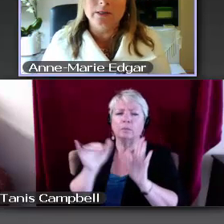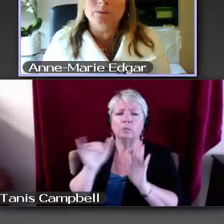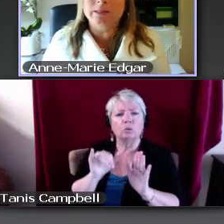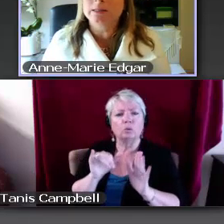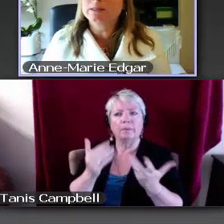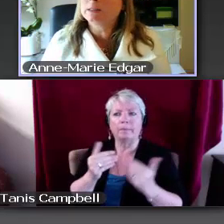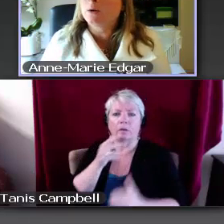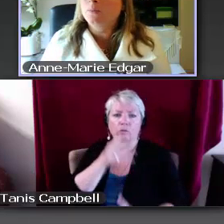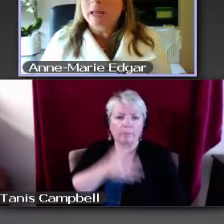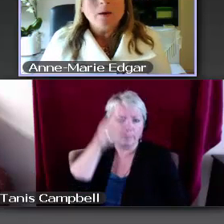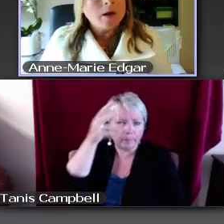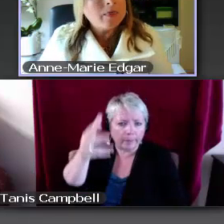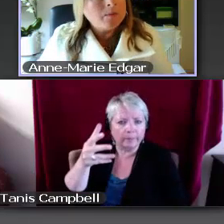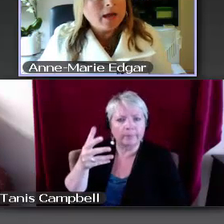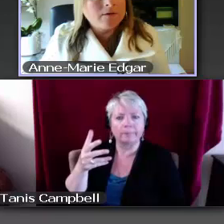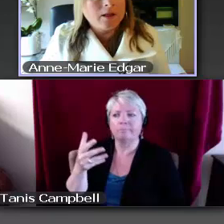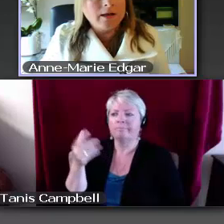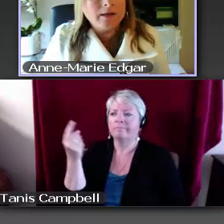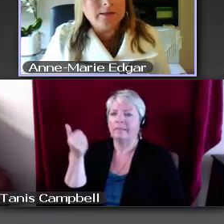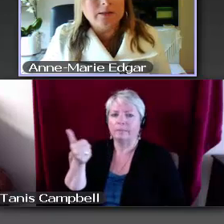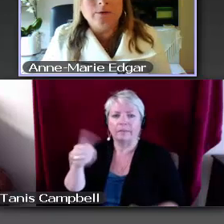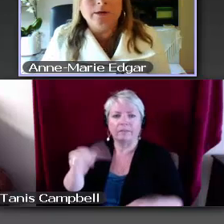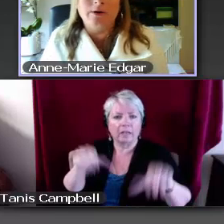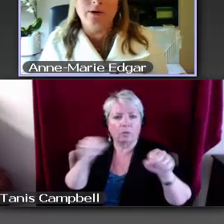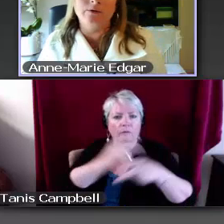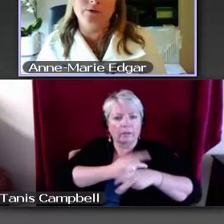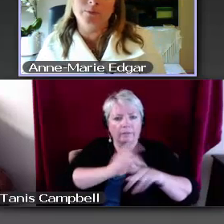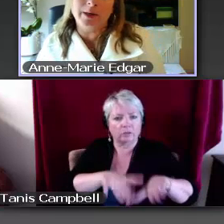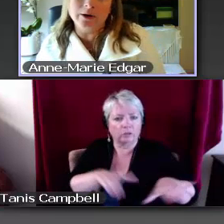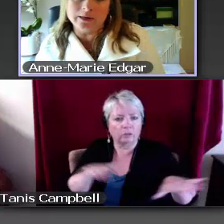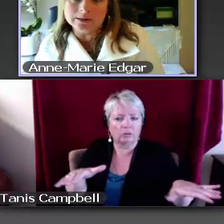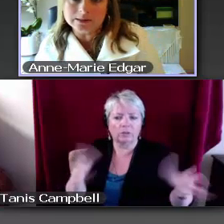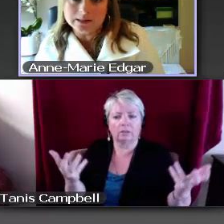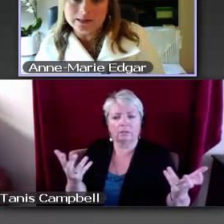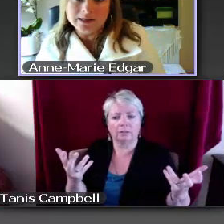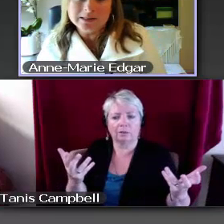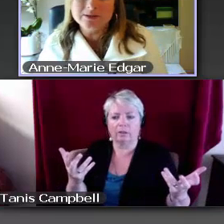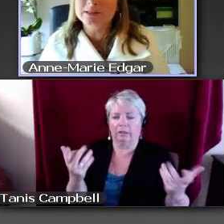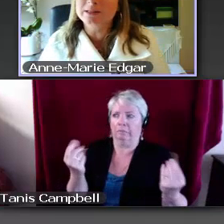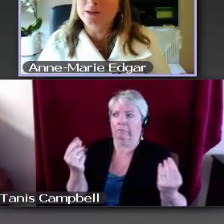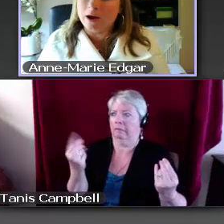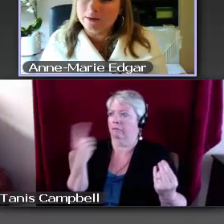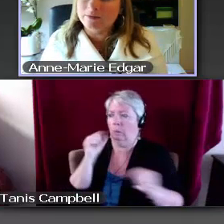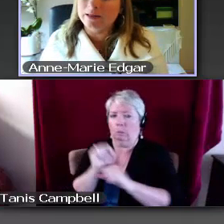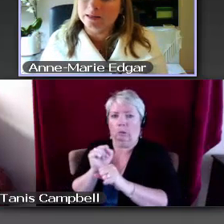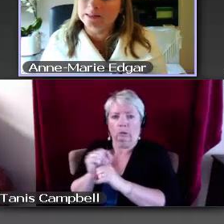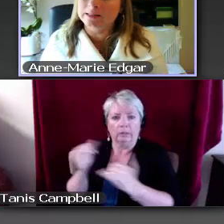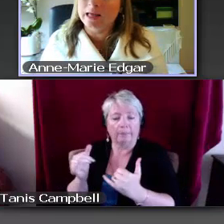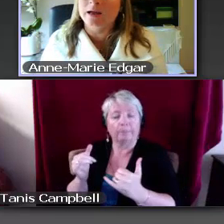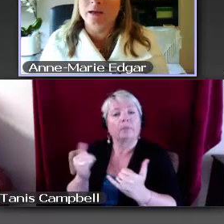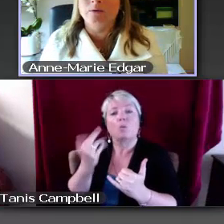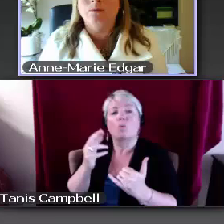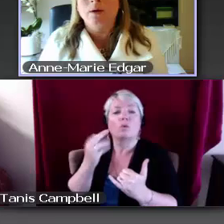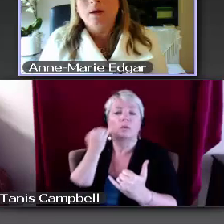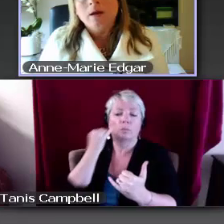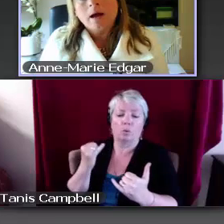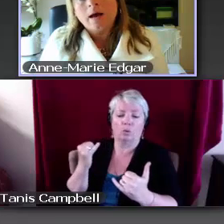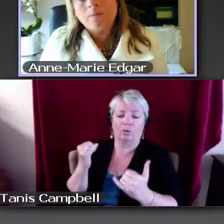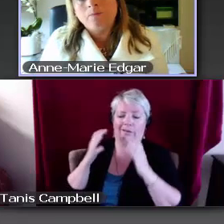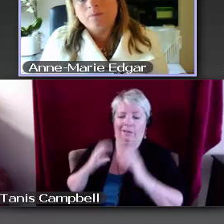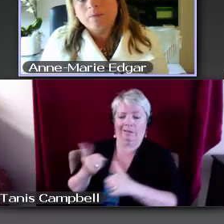for various reasons. So, and then we have clients who are caring for their parents. So there's a lot of this that